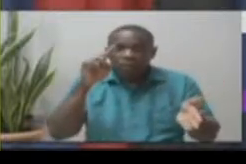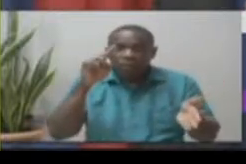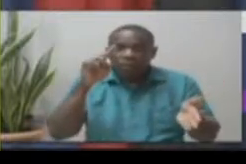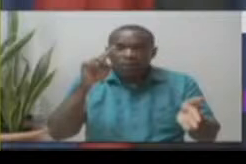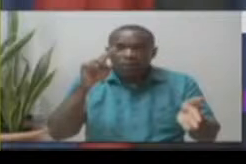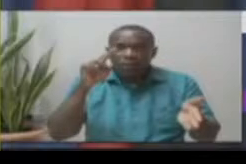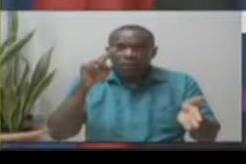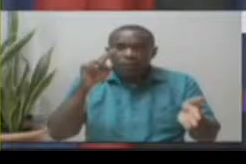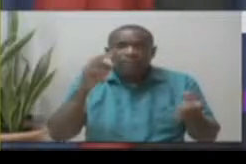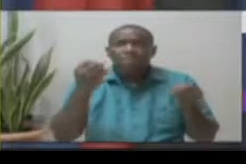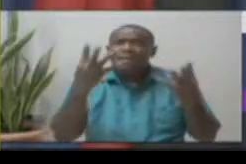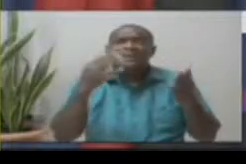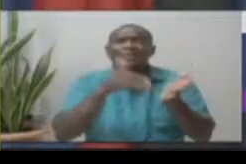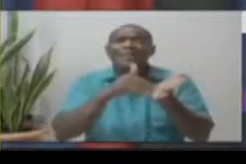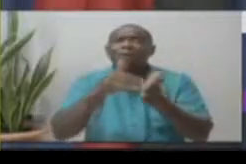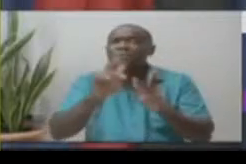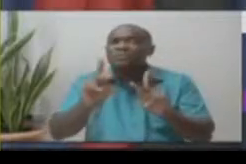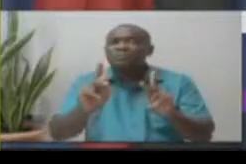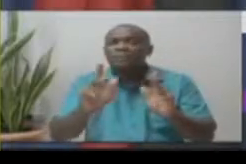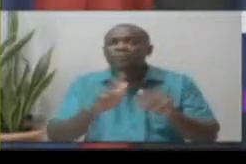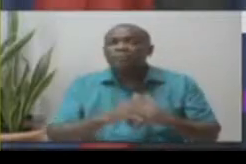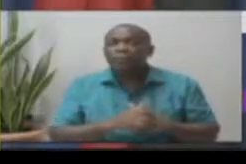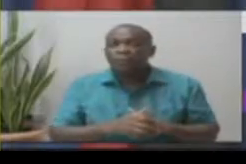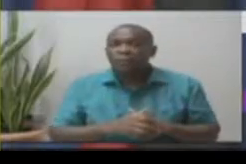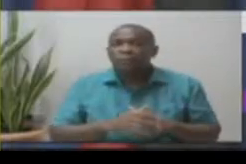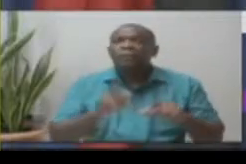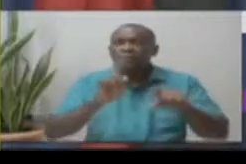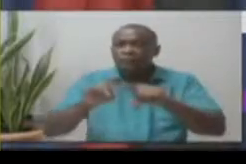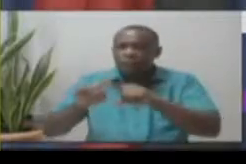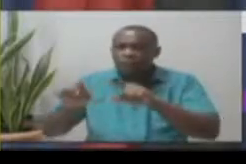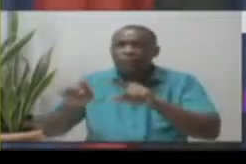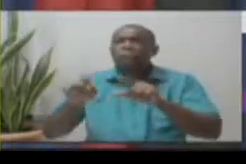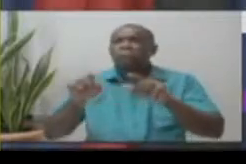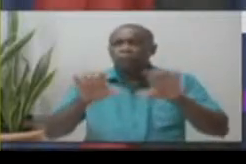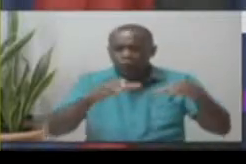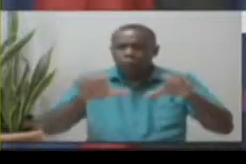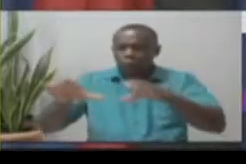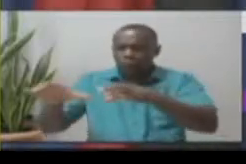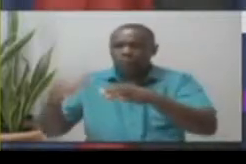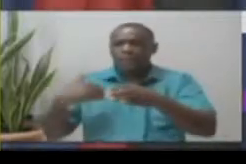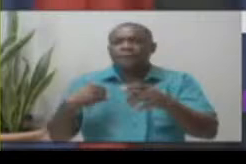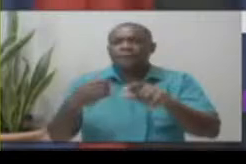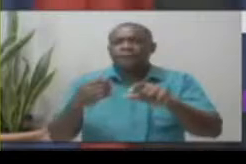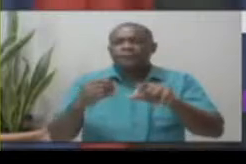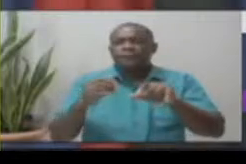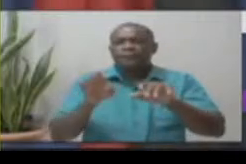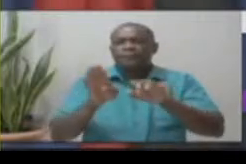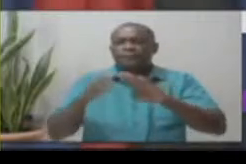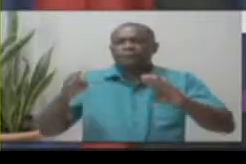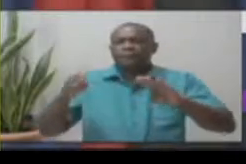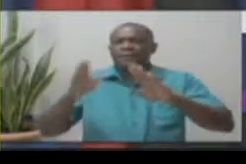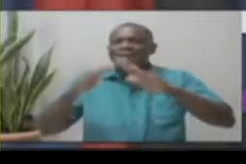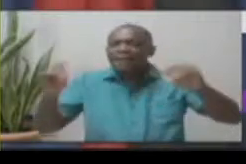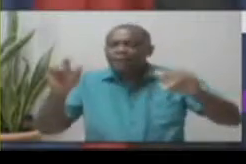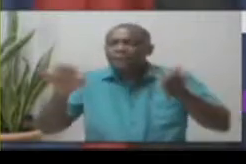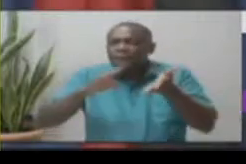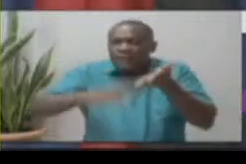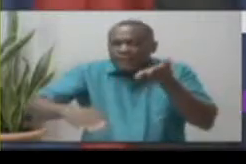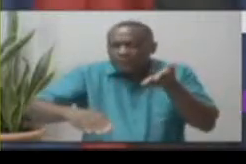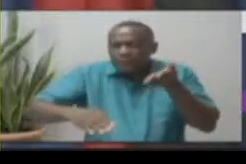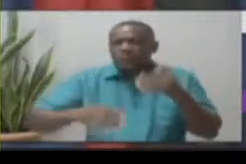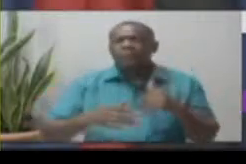of people. Different people have different levels of exemptions. There are 3 taxes that apply to motor